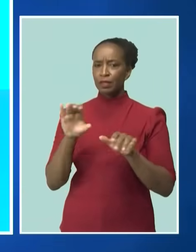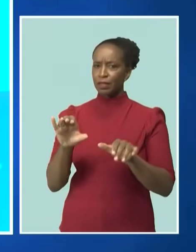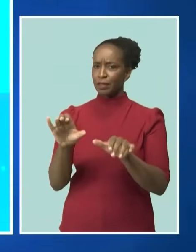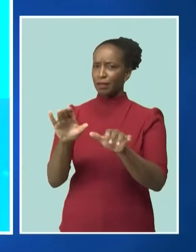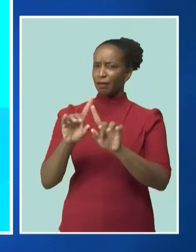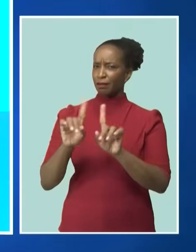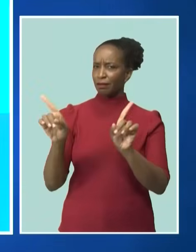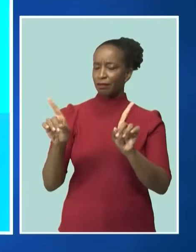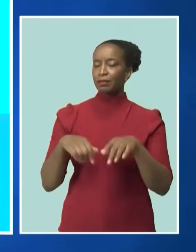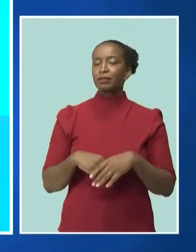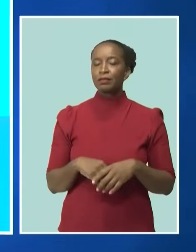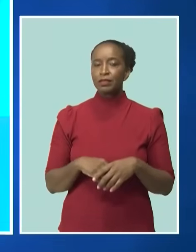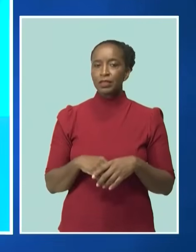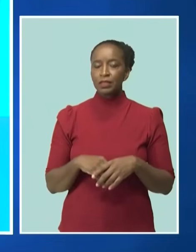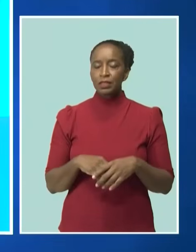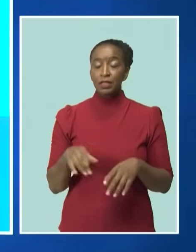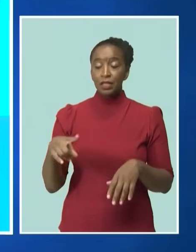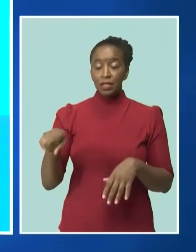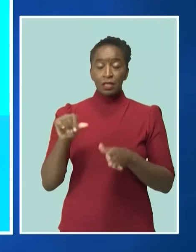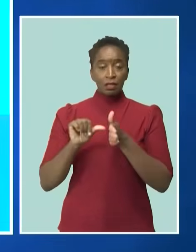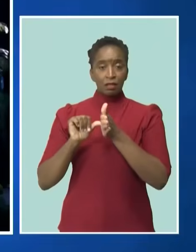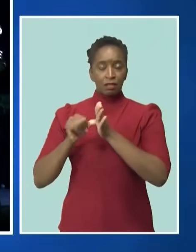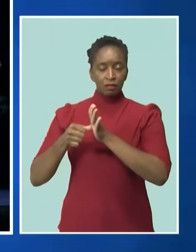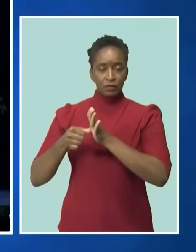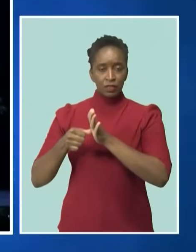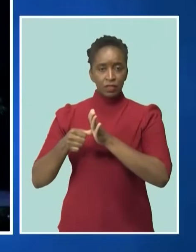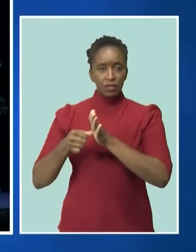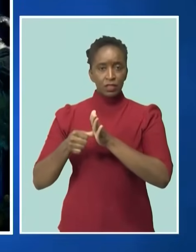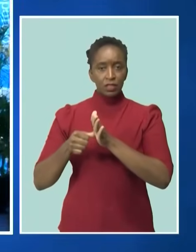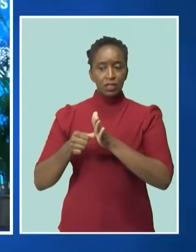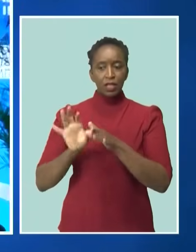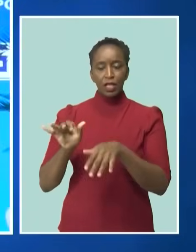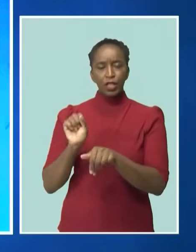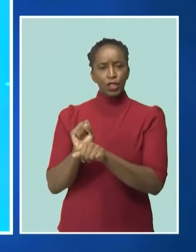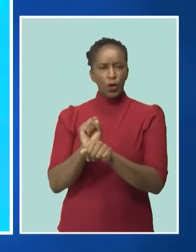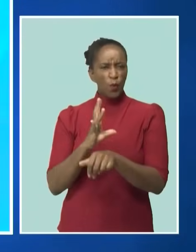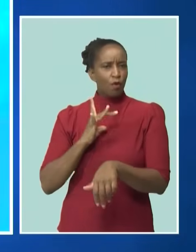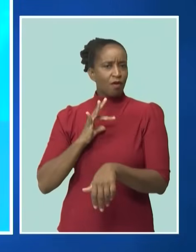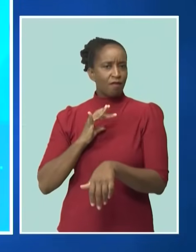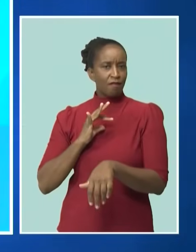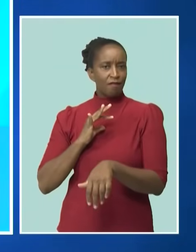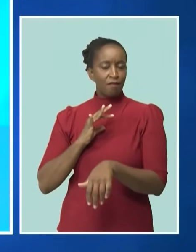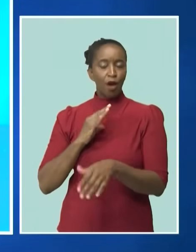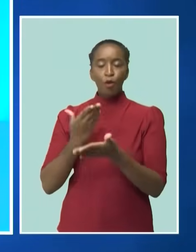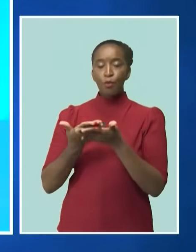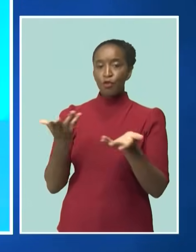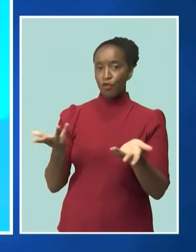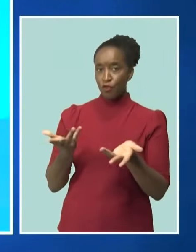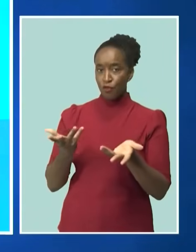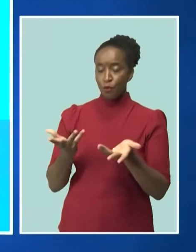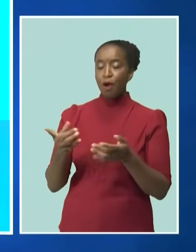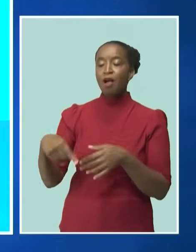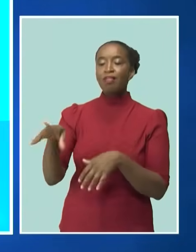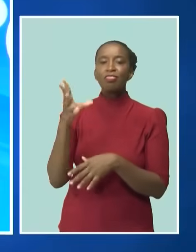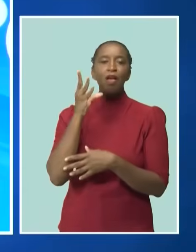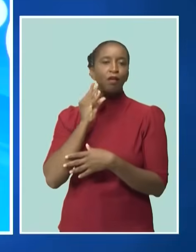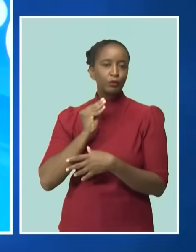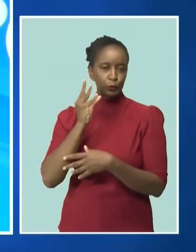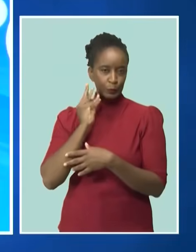Excellence Award, emphasizing that excellence is not defined by metrics, but by experience. As we honor